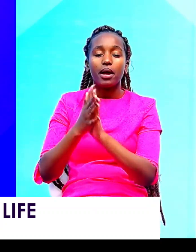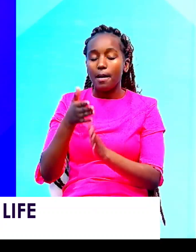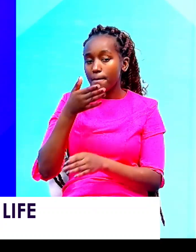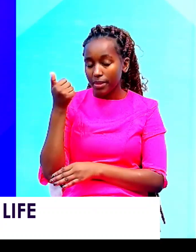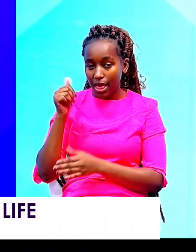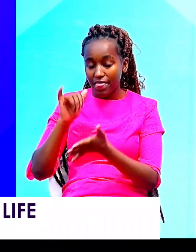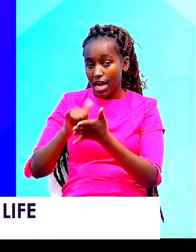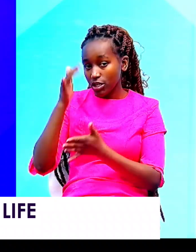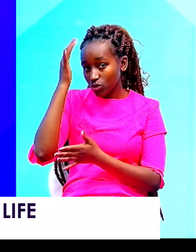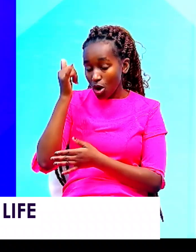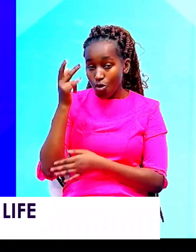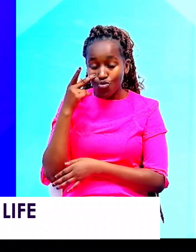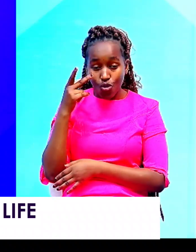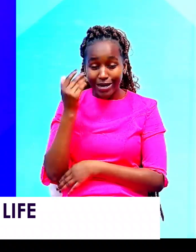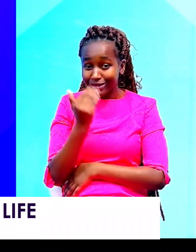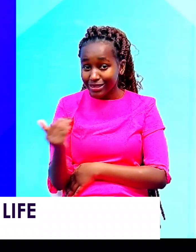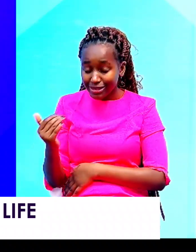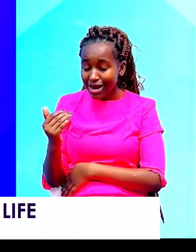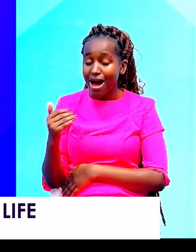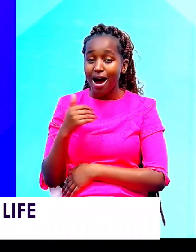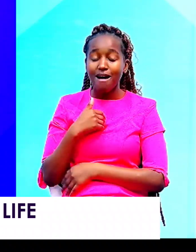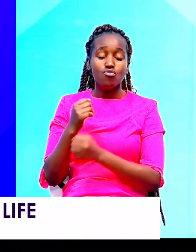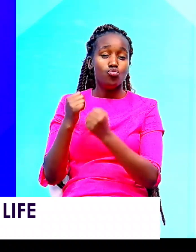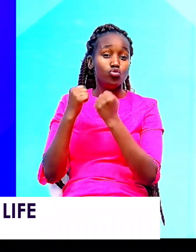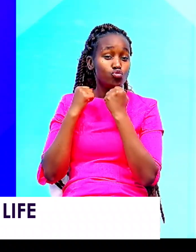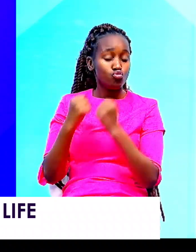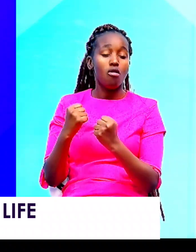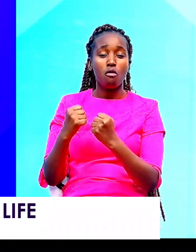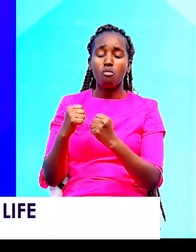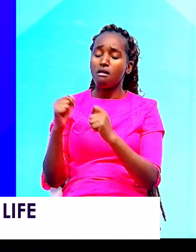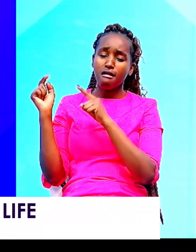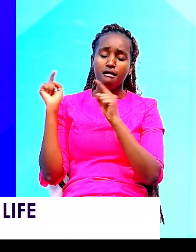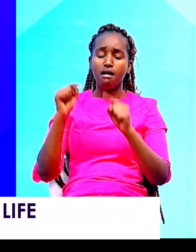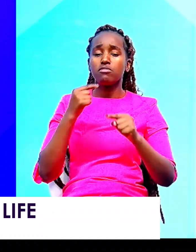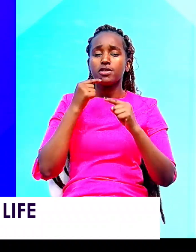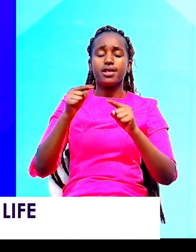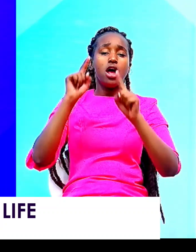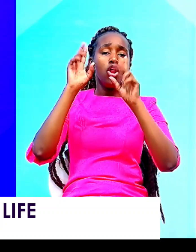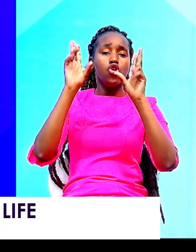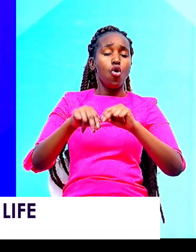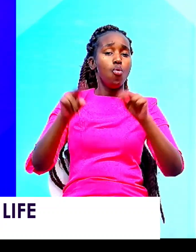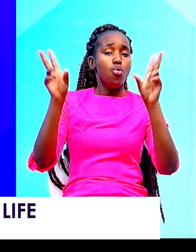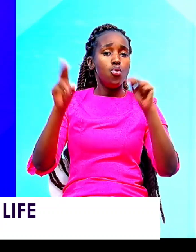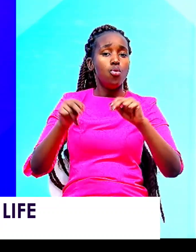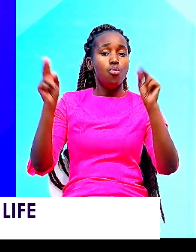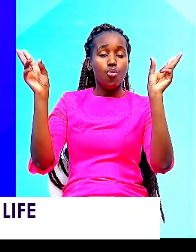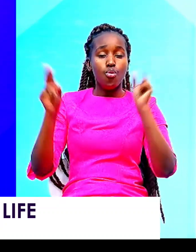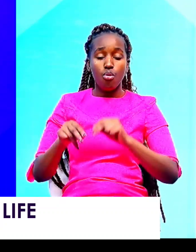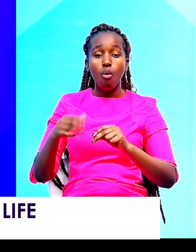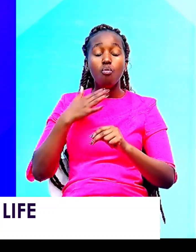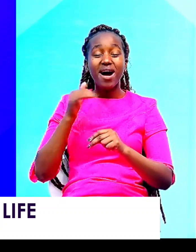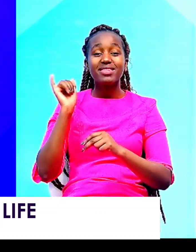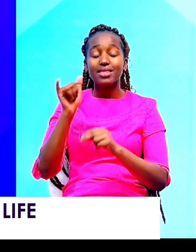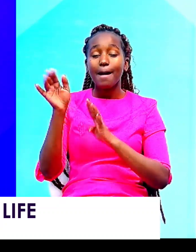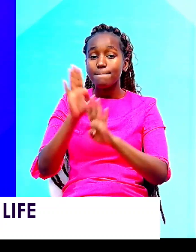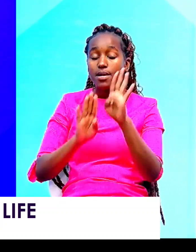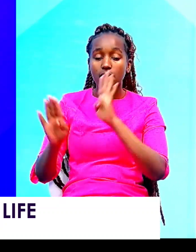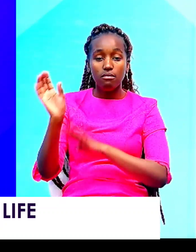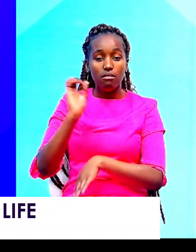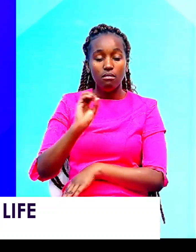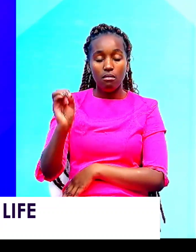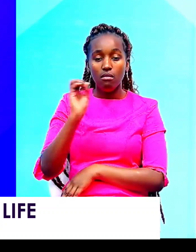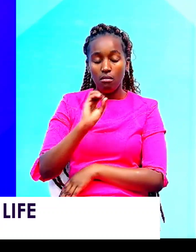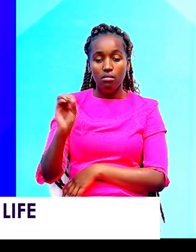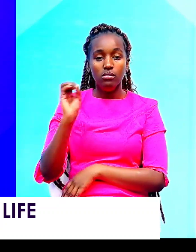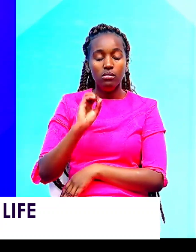you get our children very strong outside there and saying no to these kind of behaviors that our leaders